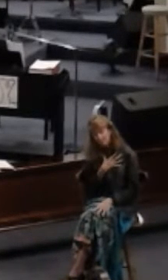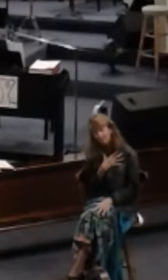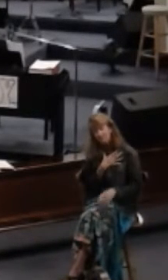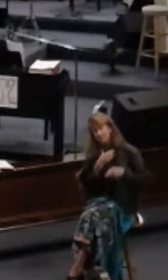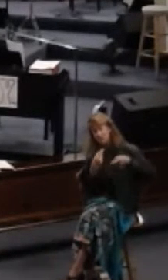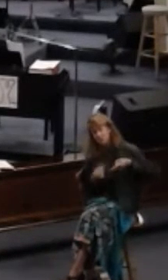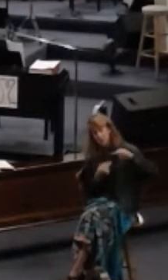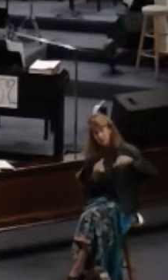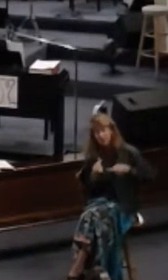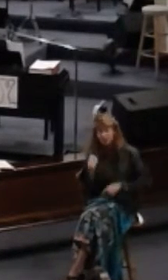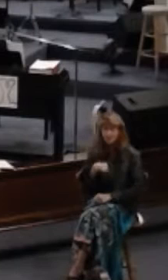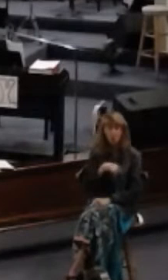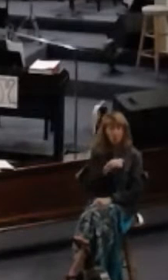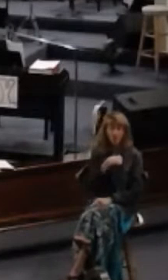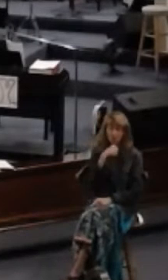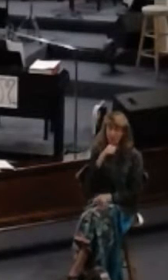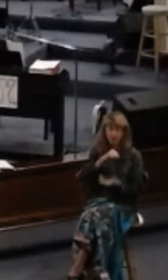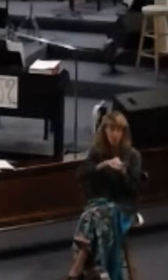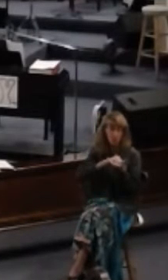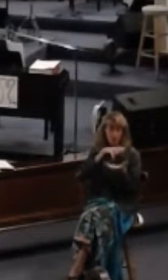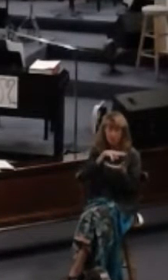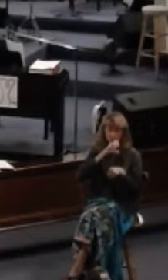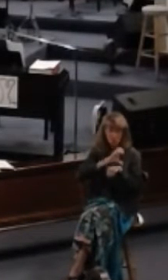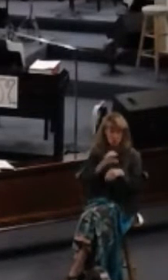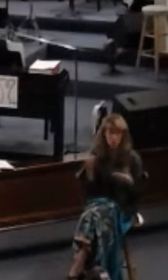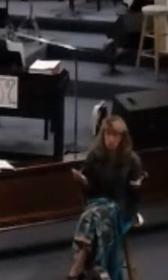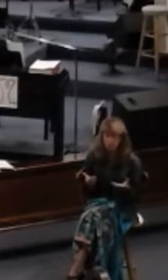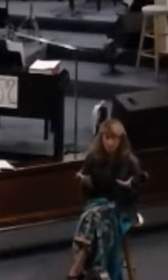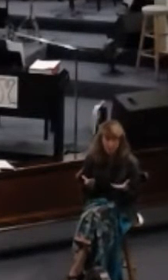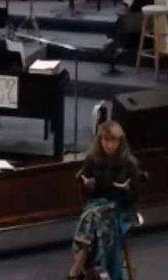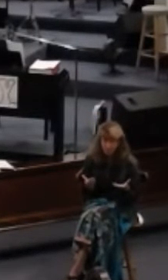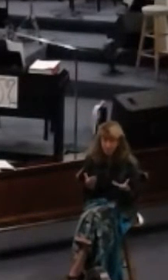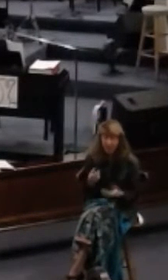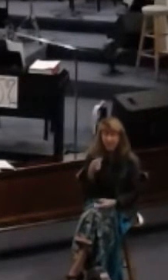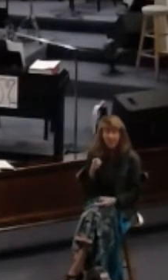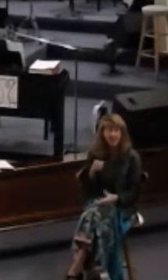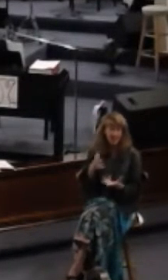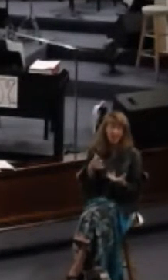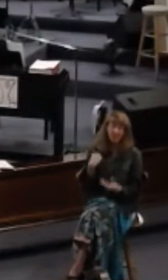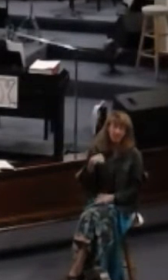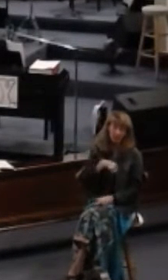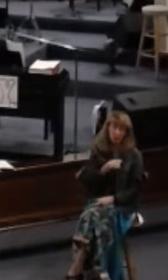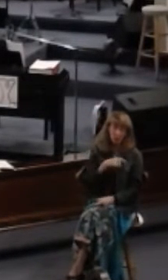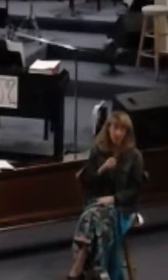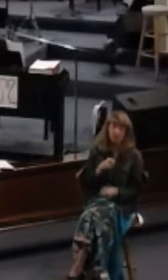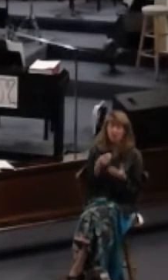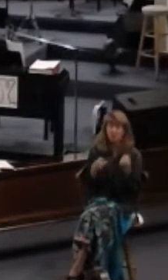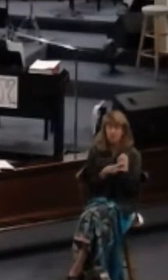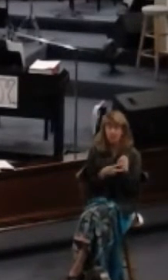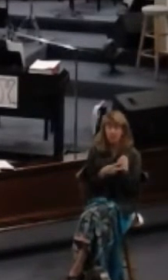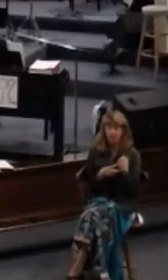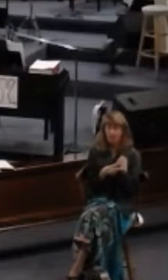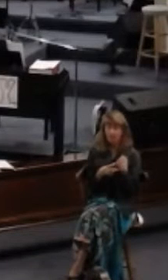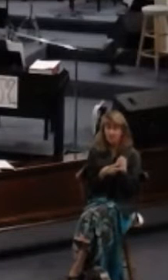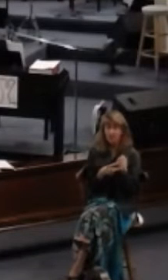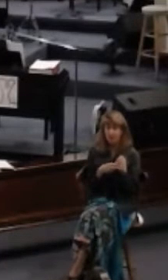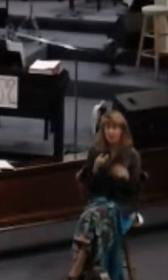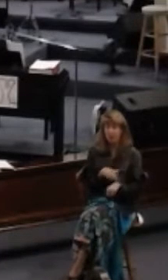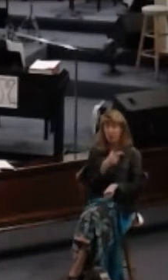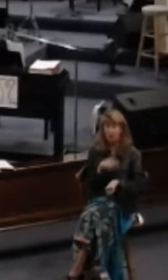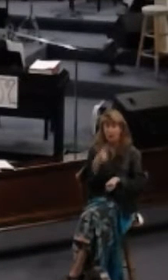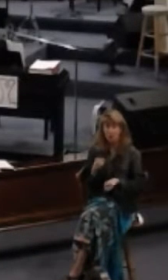And we're not a rich church. I mean, think about it. It took us a while to save up for this carpet that we put down in here.